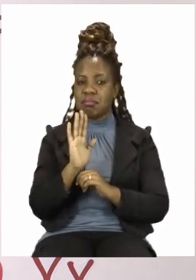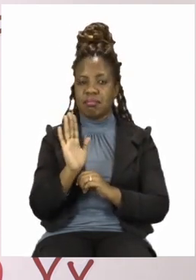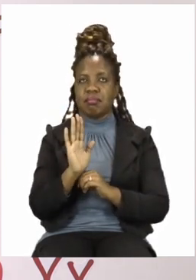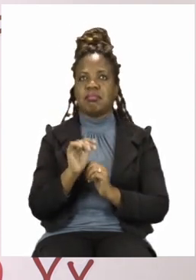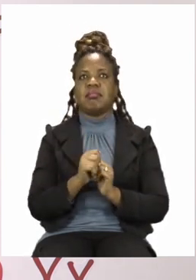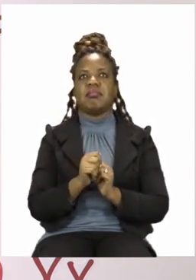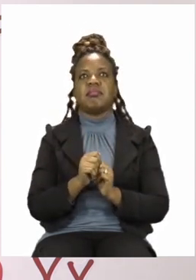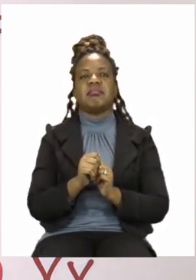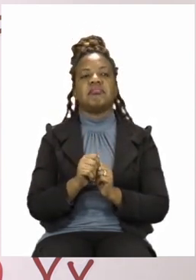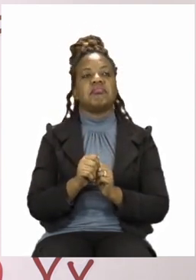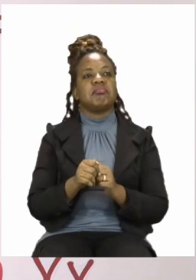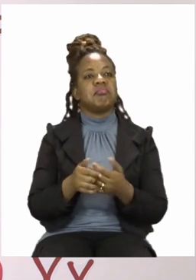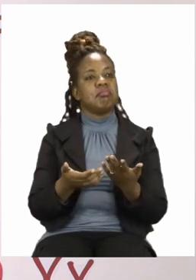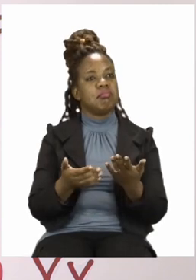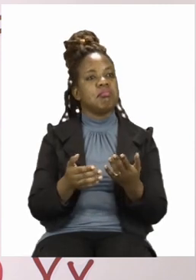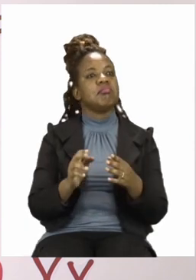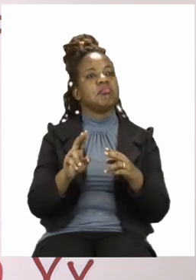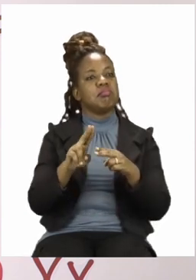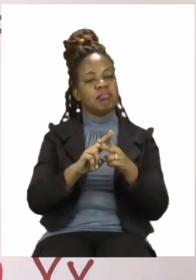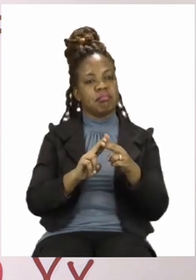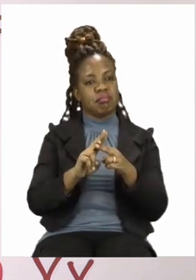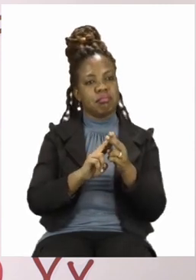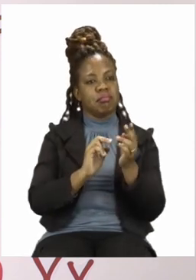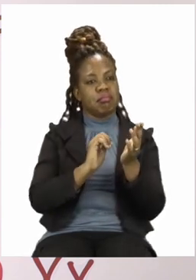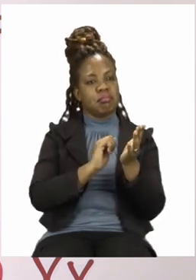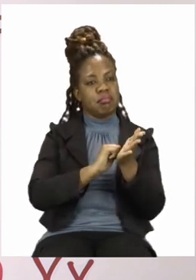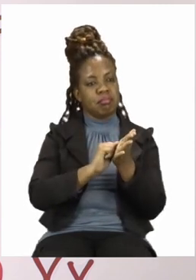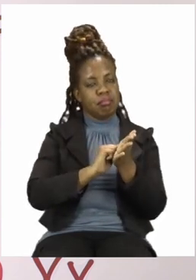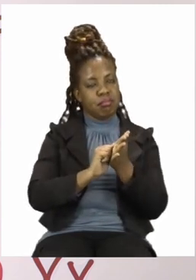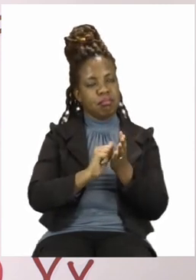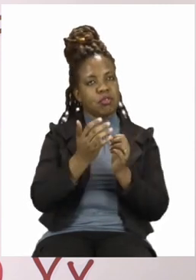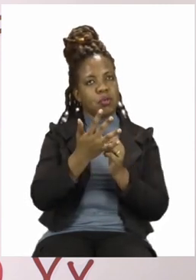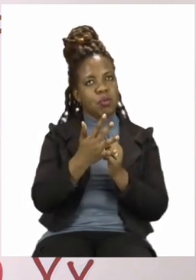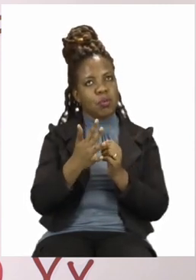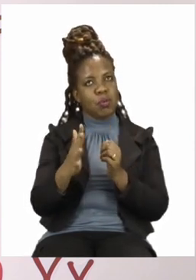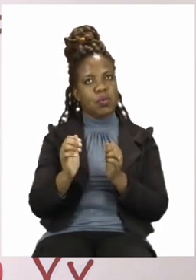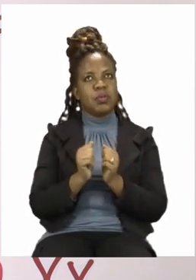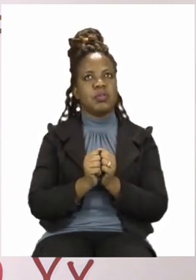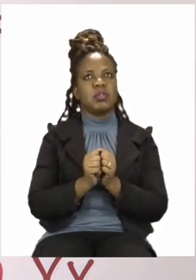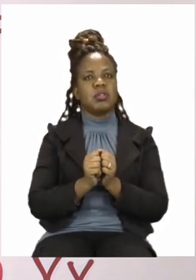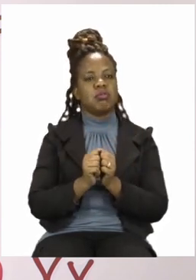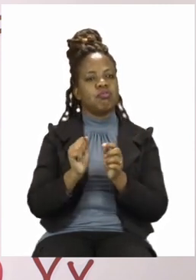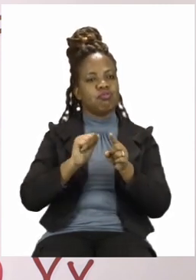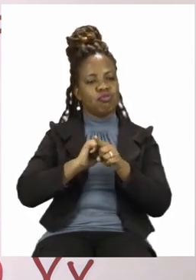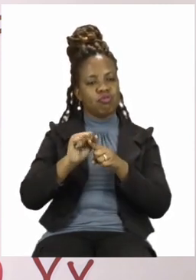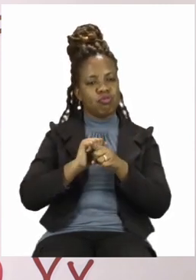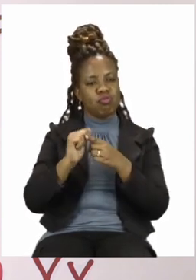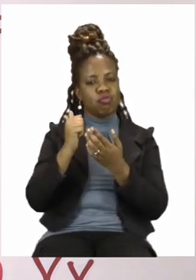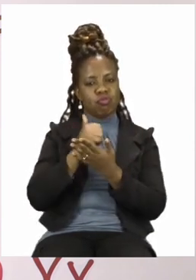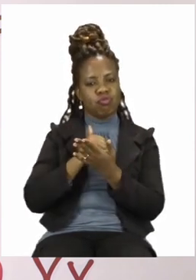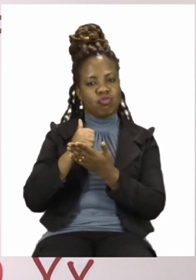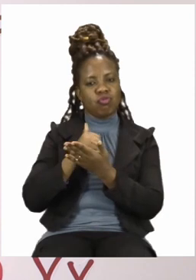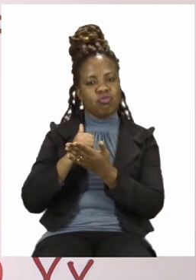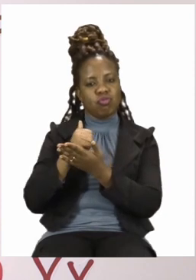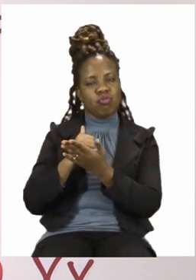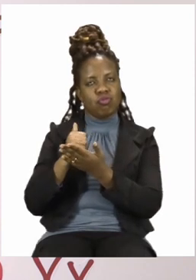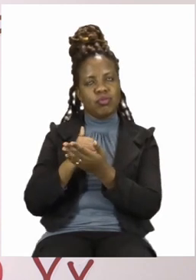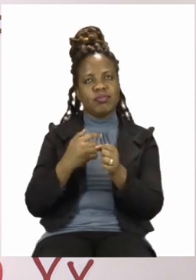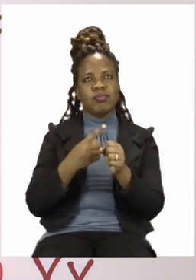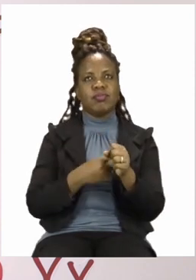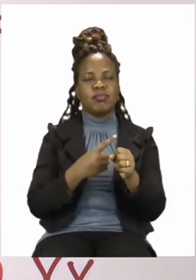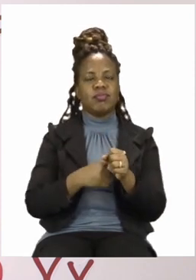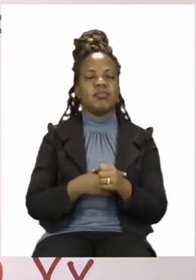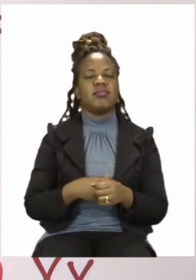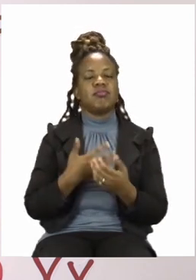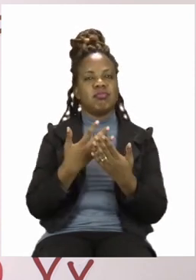also use soap and water, and that way we'll be practicing cleanliness as well. Make sure your hands are dry